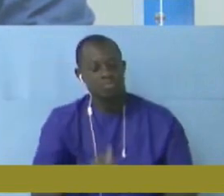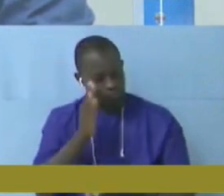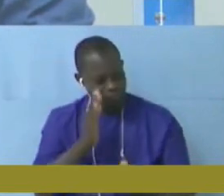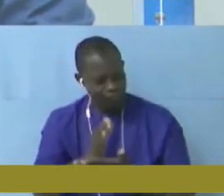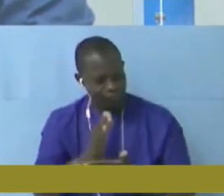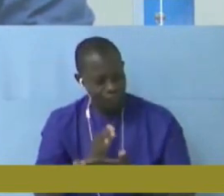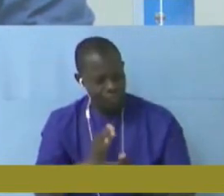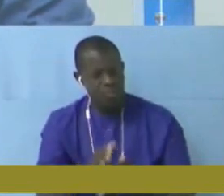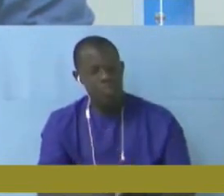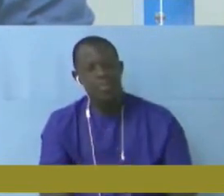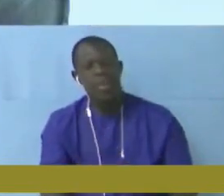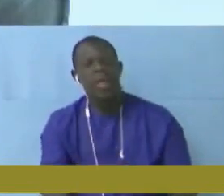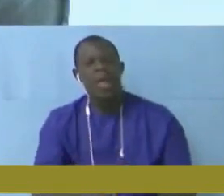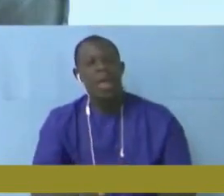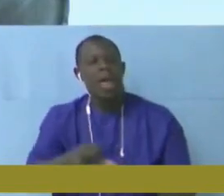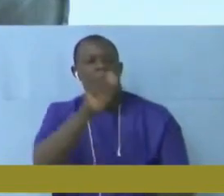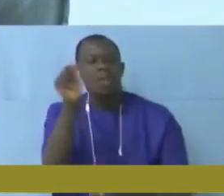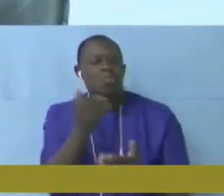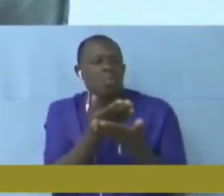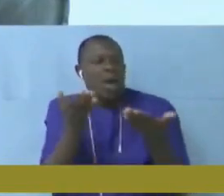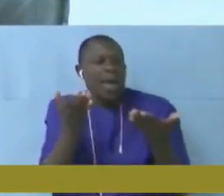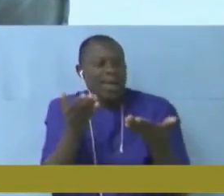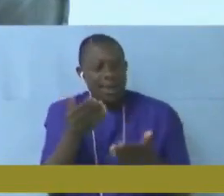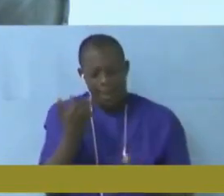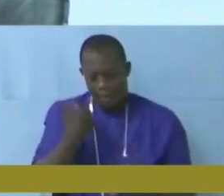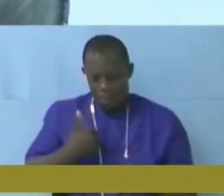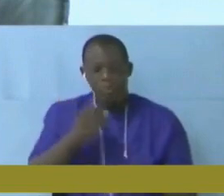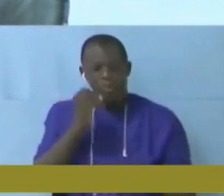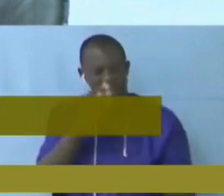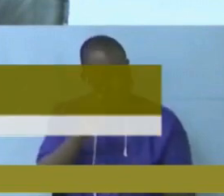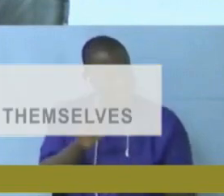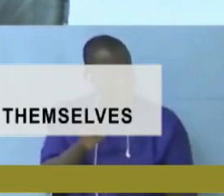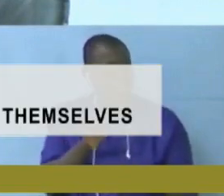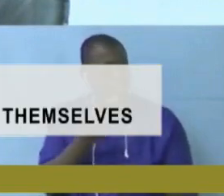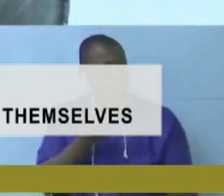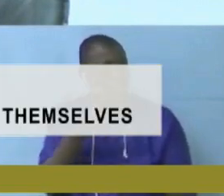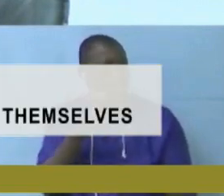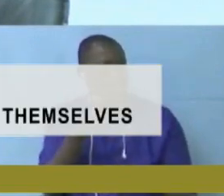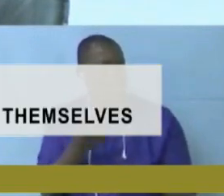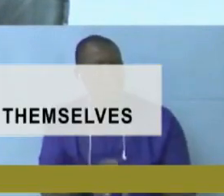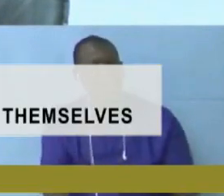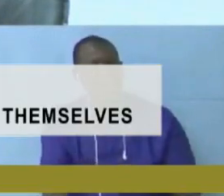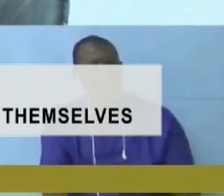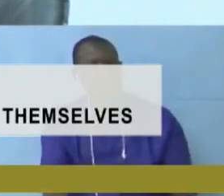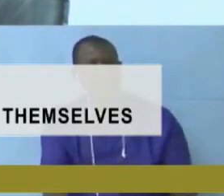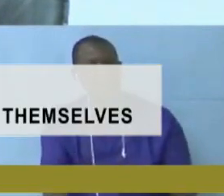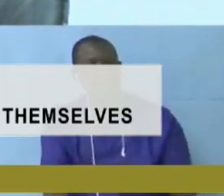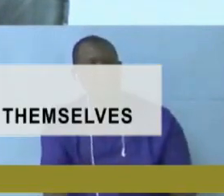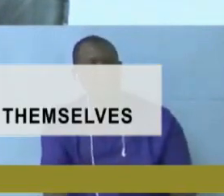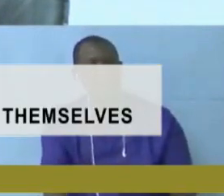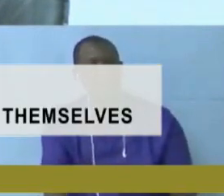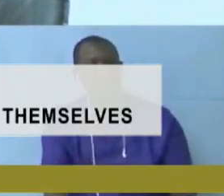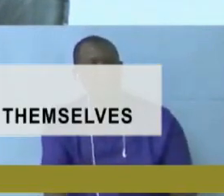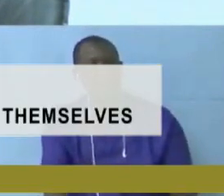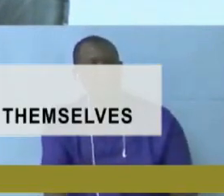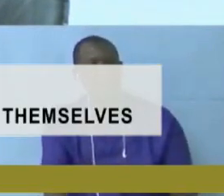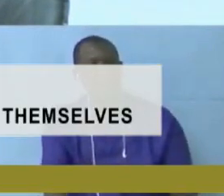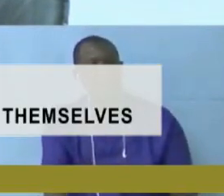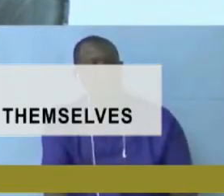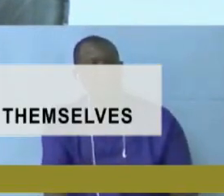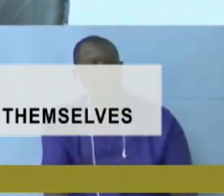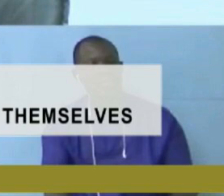true. The 41-year-old Basiru Sey explained that people were forced to confess to crimes they have not